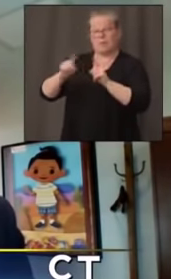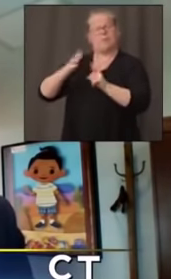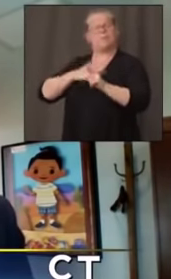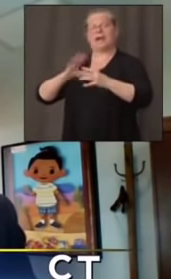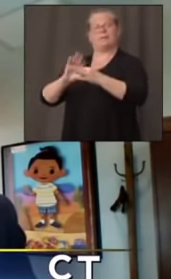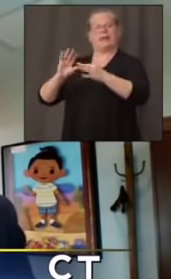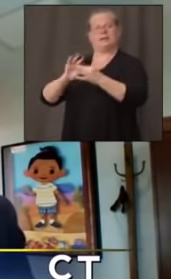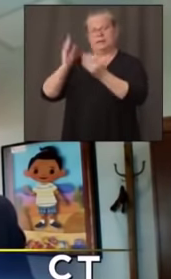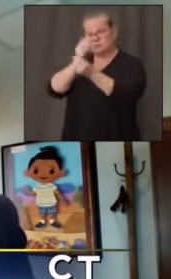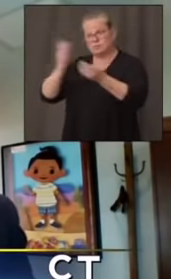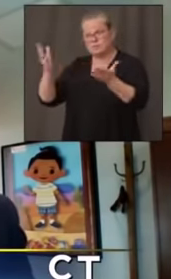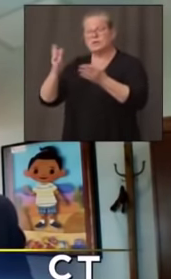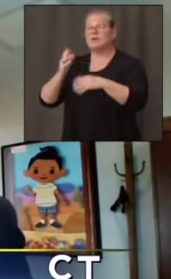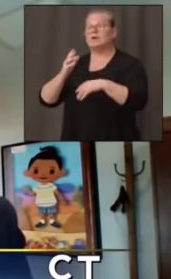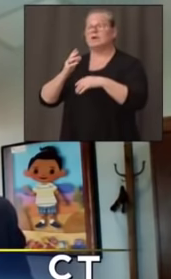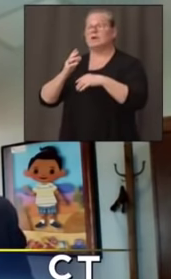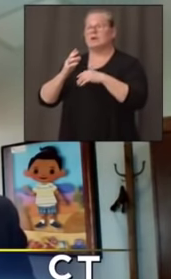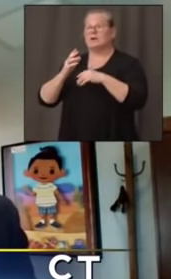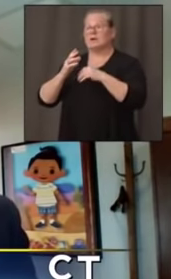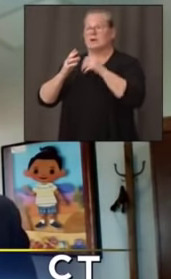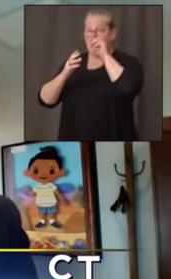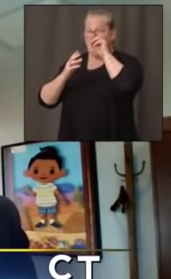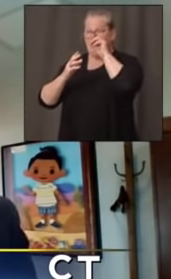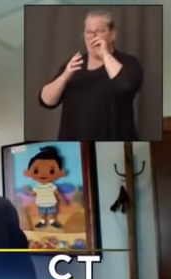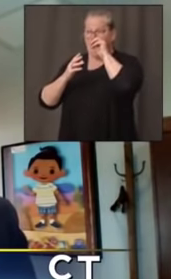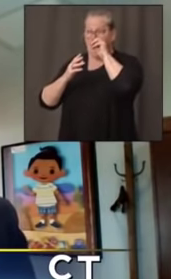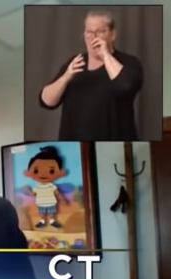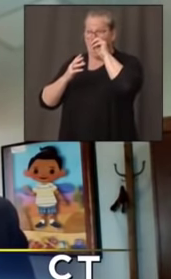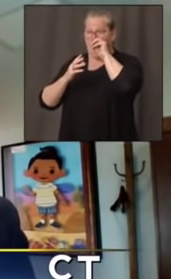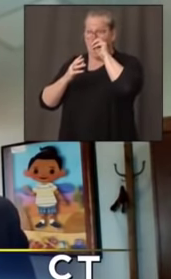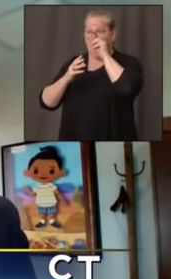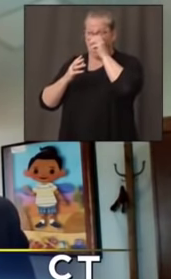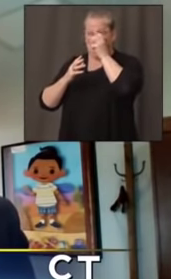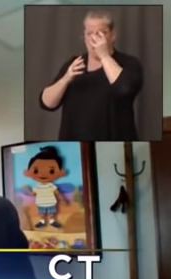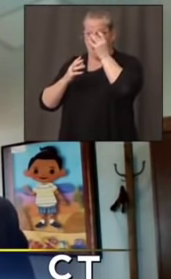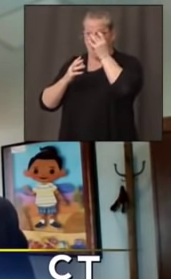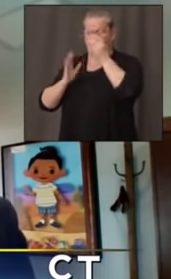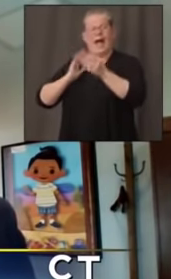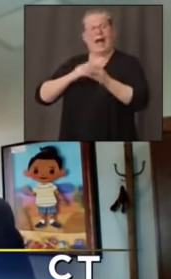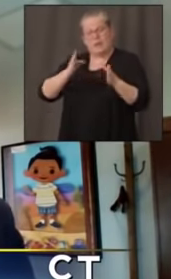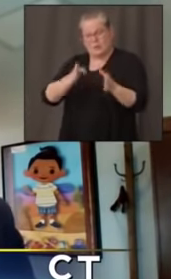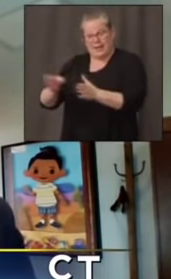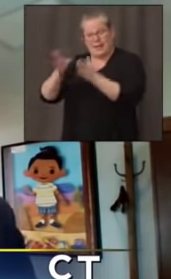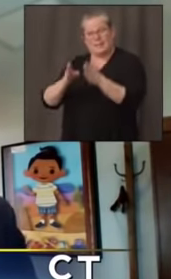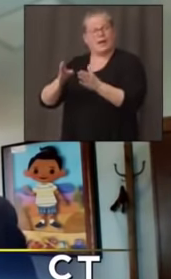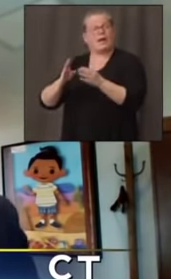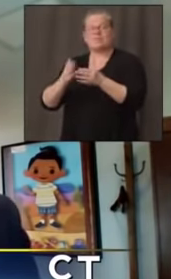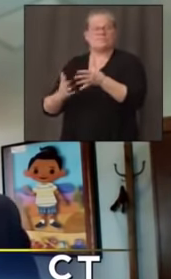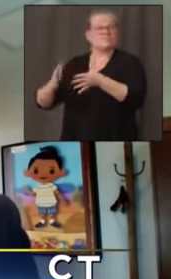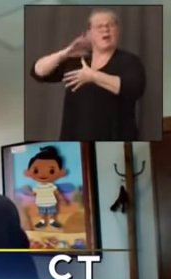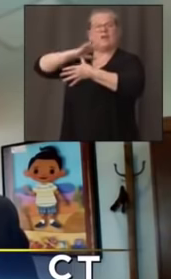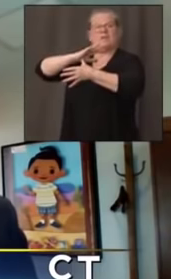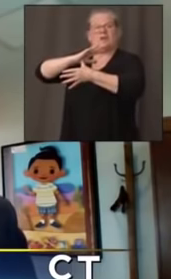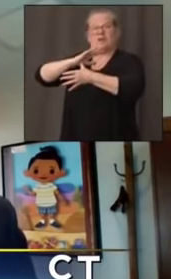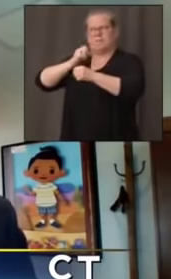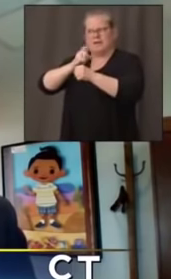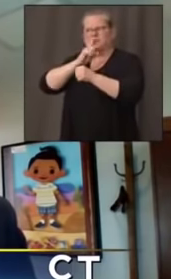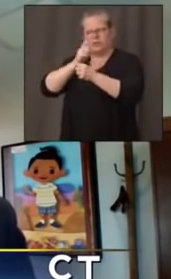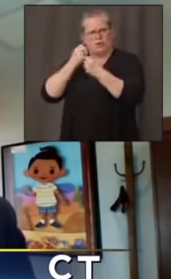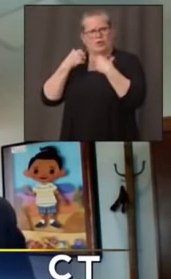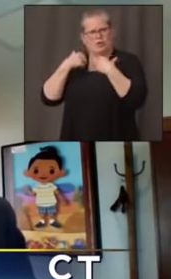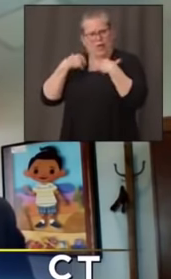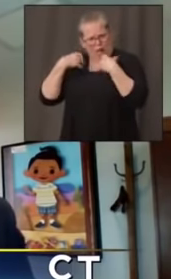our power to promote a plan that has health and safety at the forefront of it. With regard to the masks, it